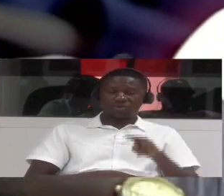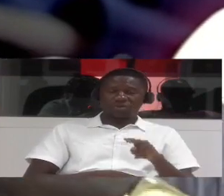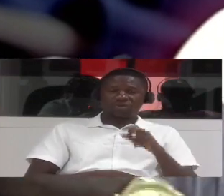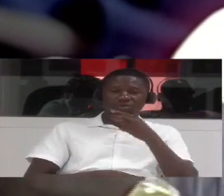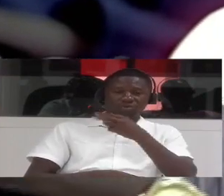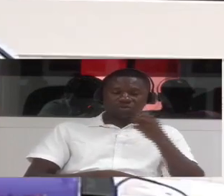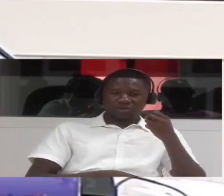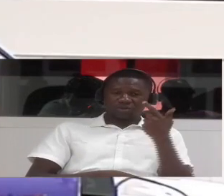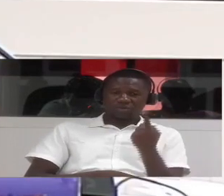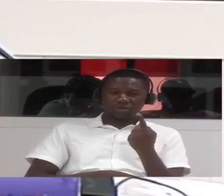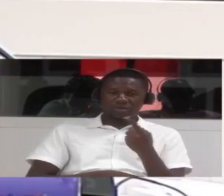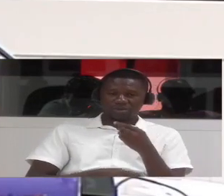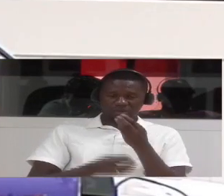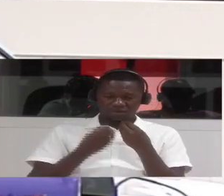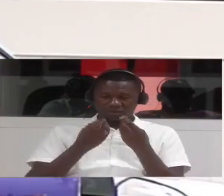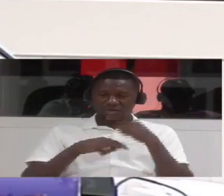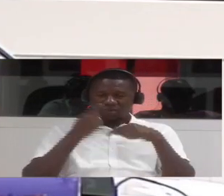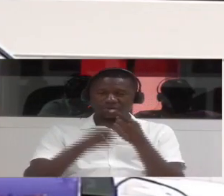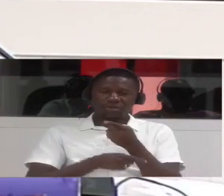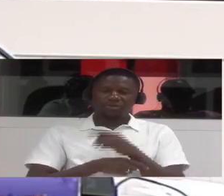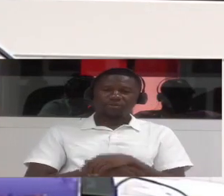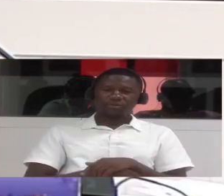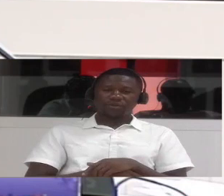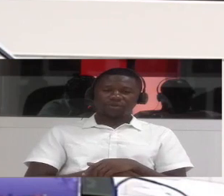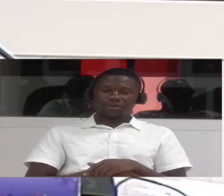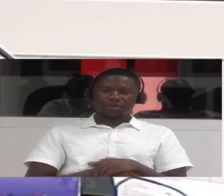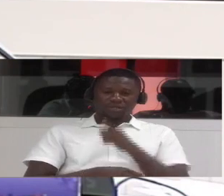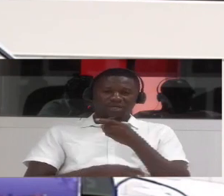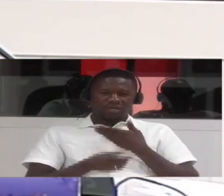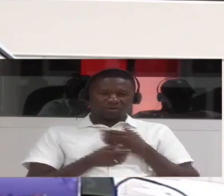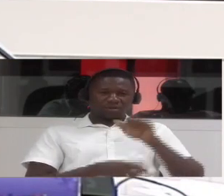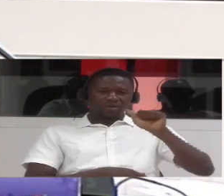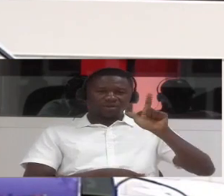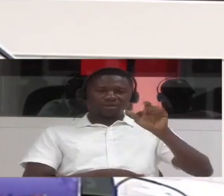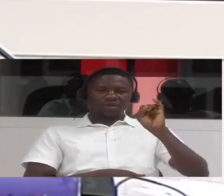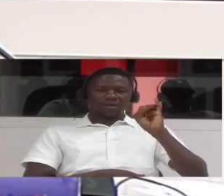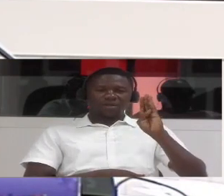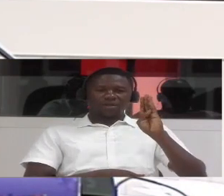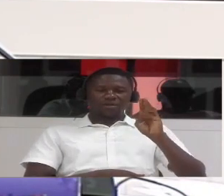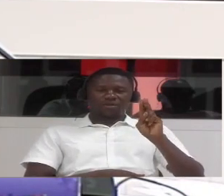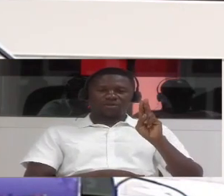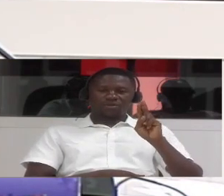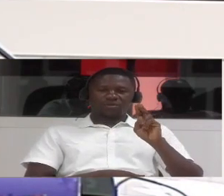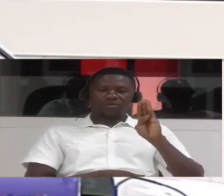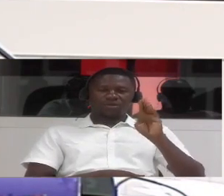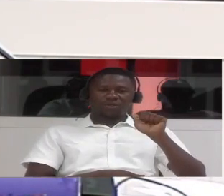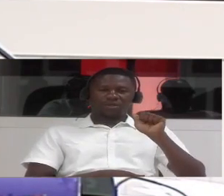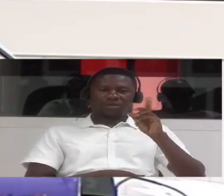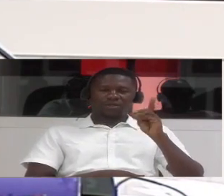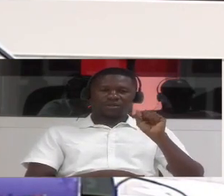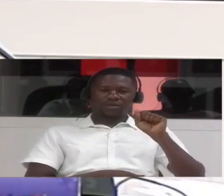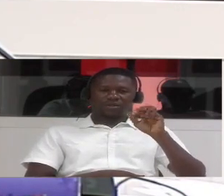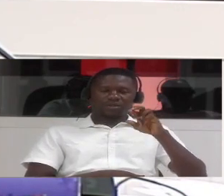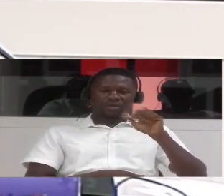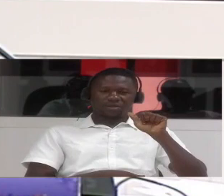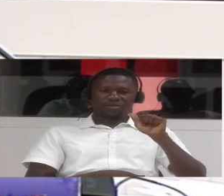tell us about that one. That has to do with Aliu Badara Mansare, a Sierra Leonean journalist who was